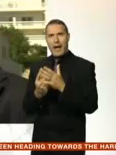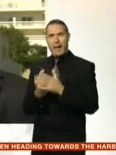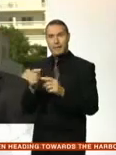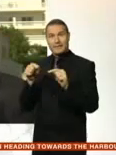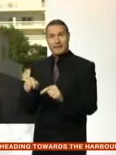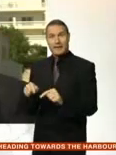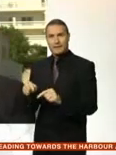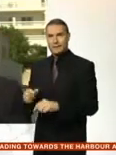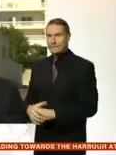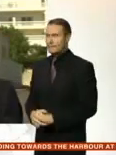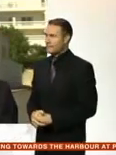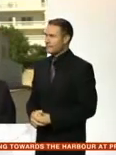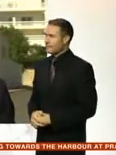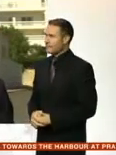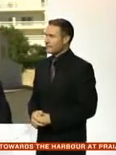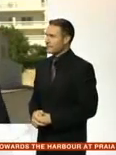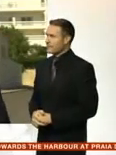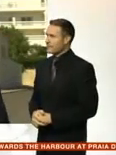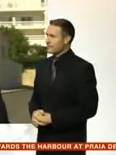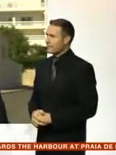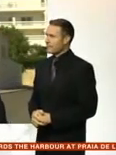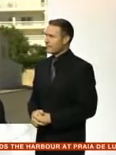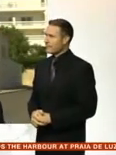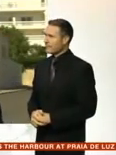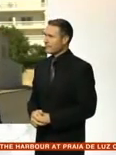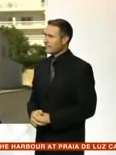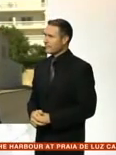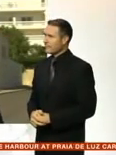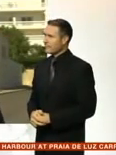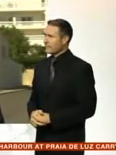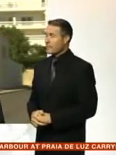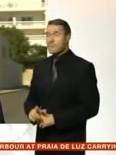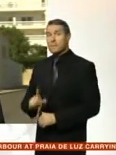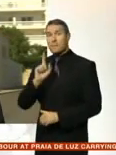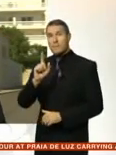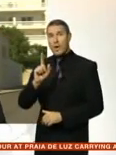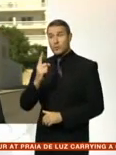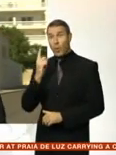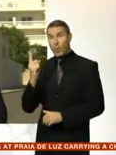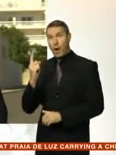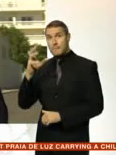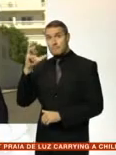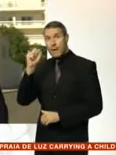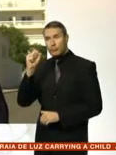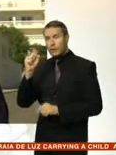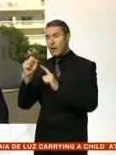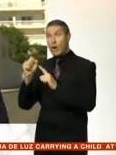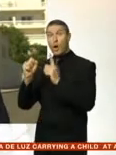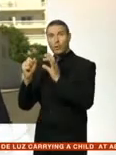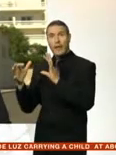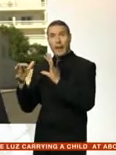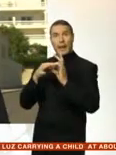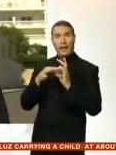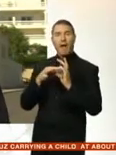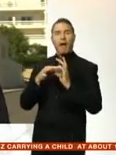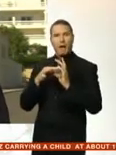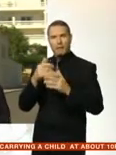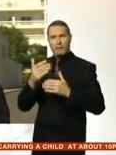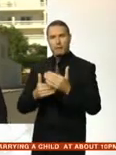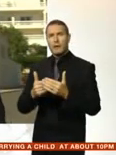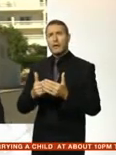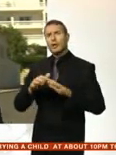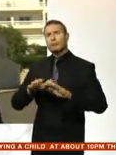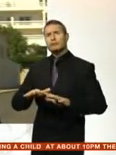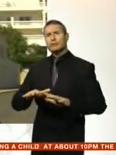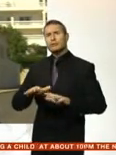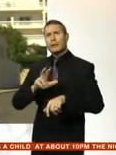incident just on this street in one night. But they would say, look, one memory might be one clue which would make the difference. In fairness to the British police, they